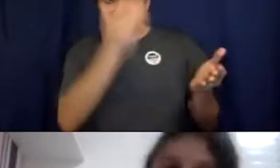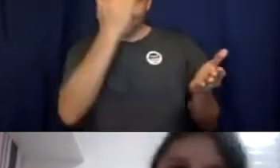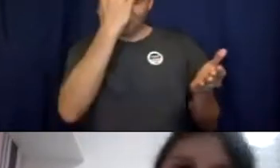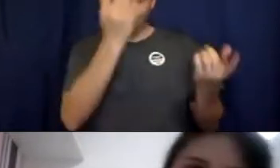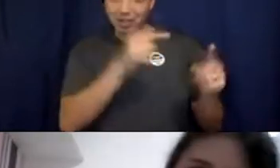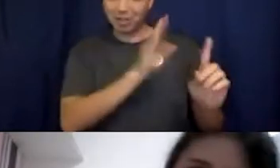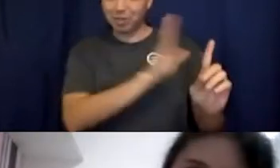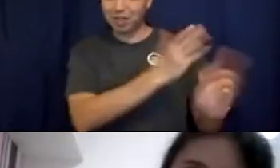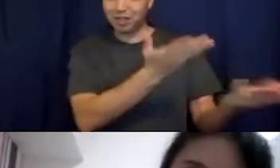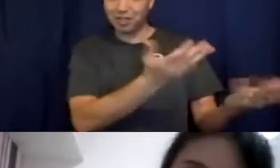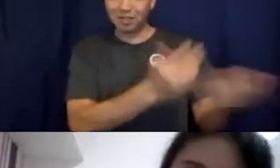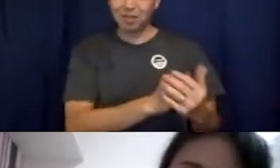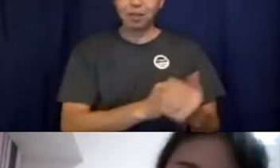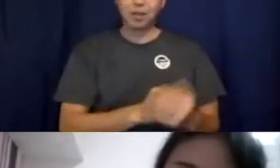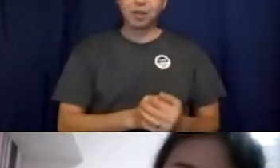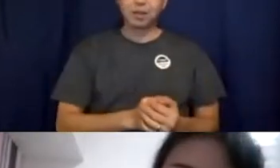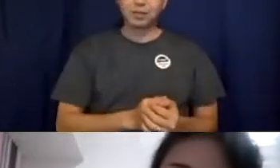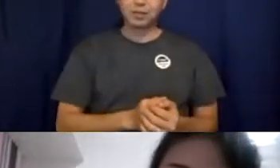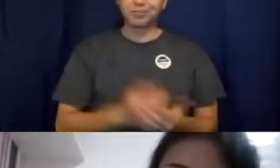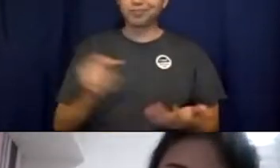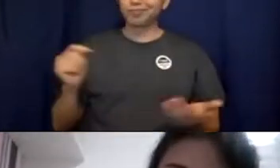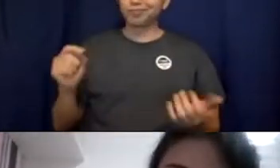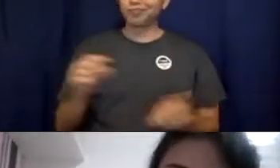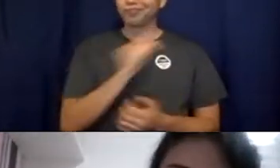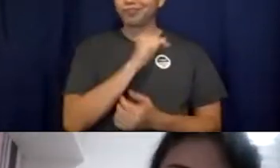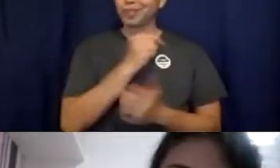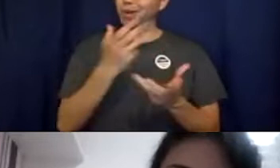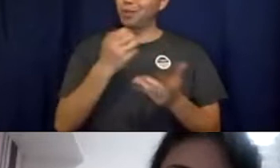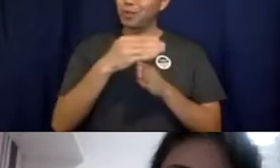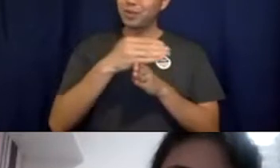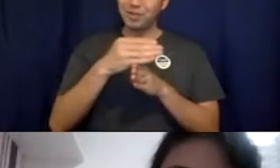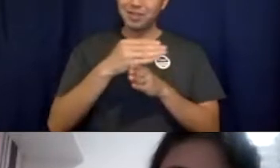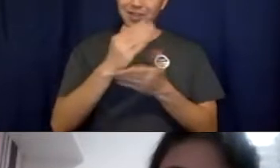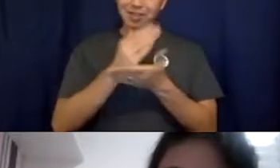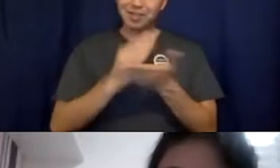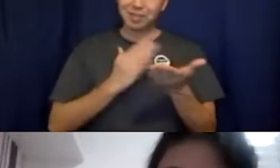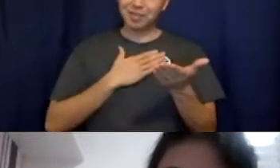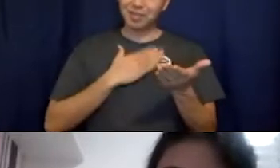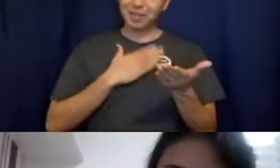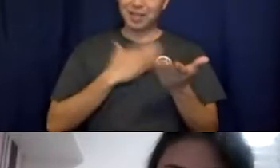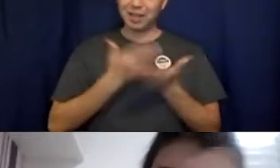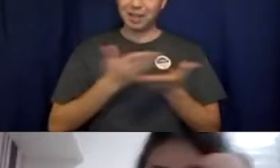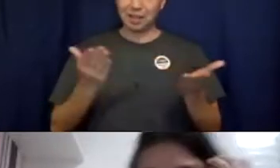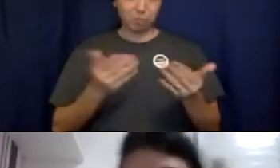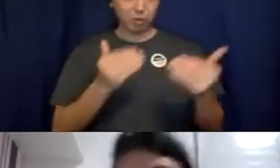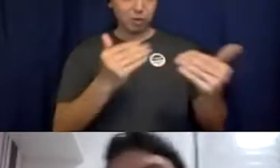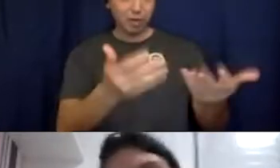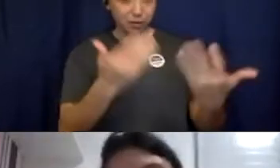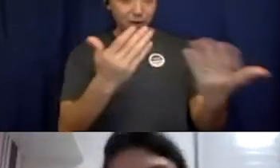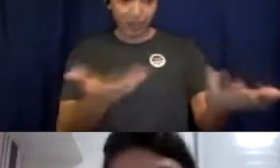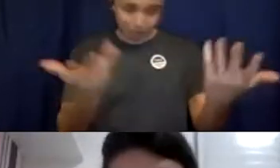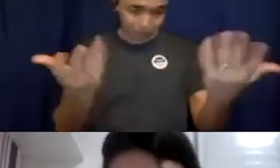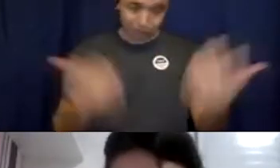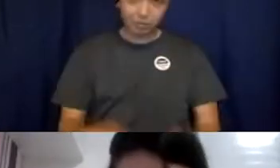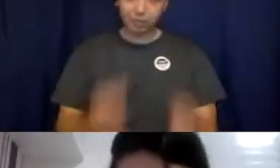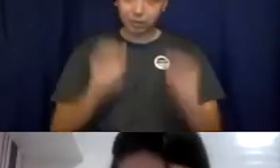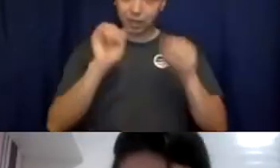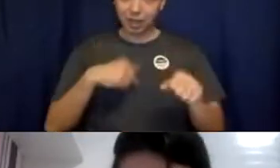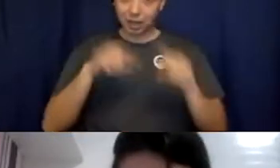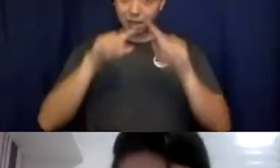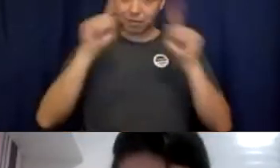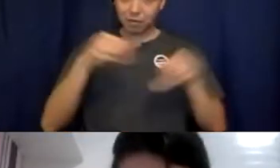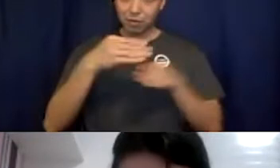Misha. Wait. So I know that you're. Yeah, I'm assuming you're Thomas. I'm Thomas. This is Judy. Judy. Hi, Thomas and Judy. What's up? We can thank Judy for getting